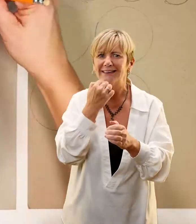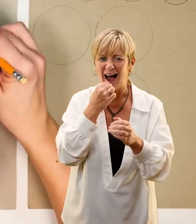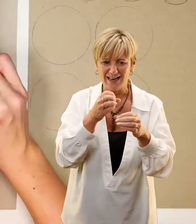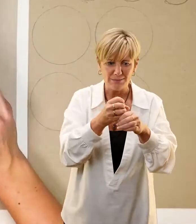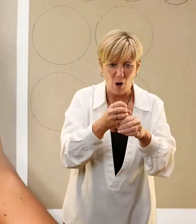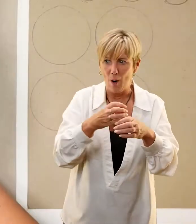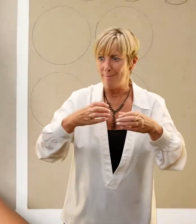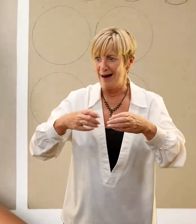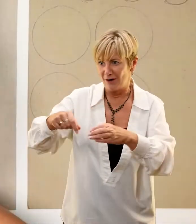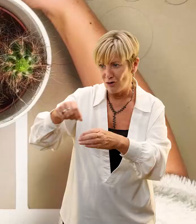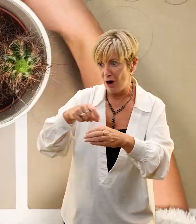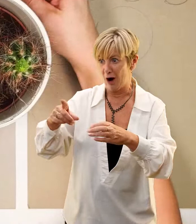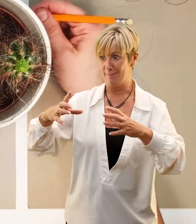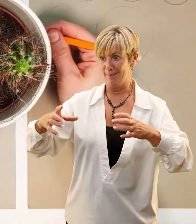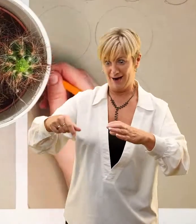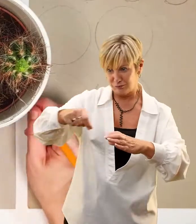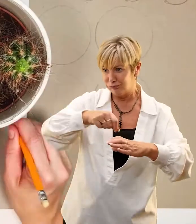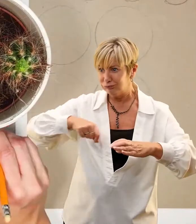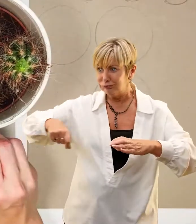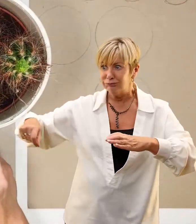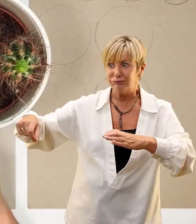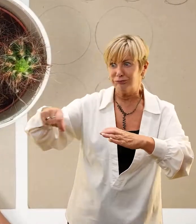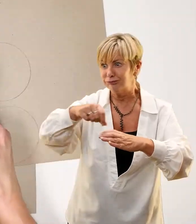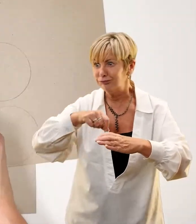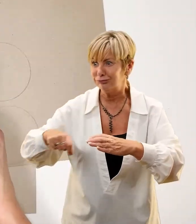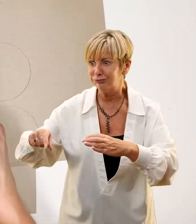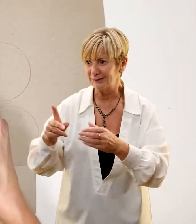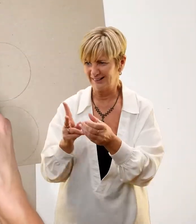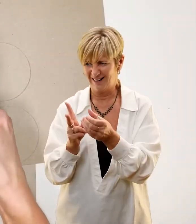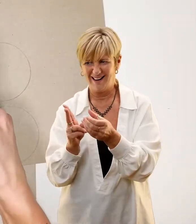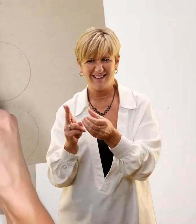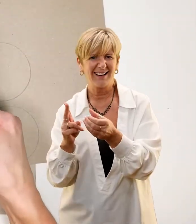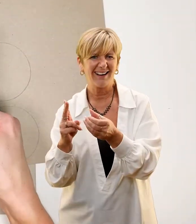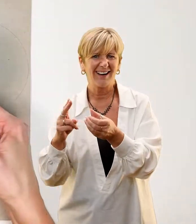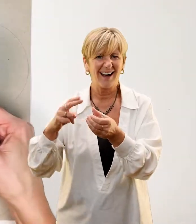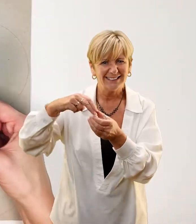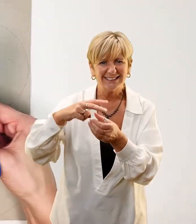to decorate and make sure you secure them in the middle.